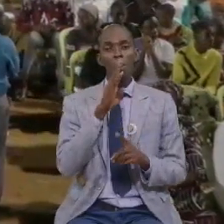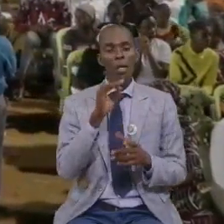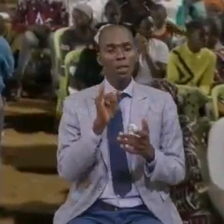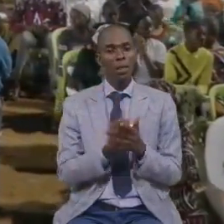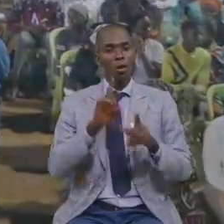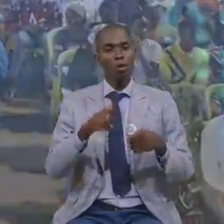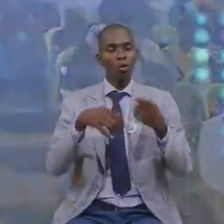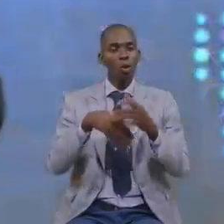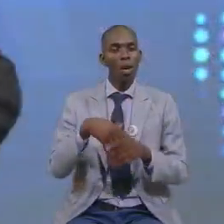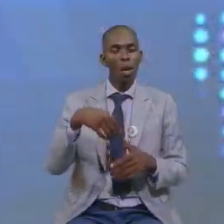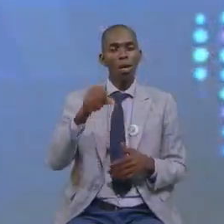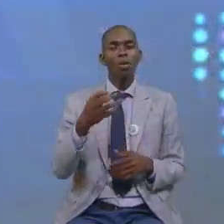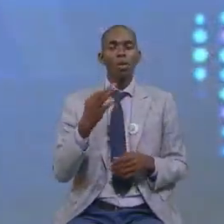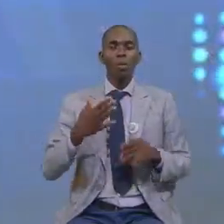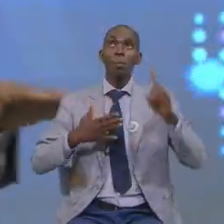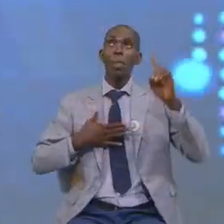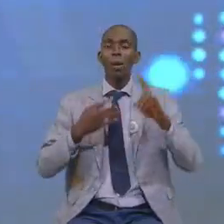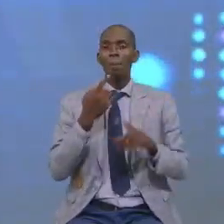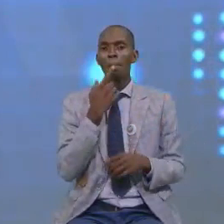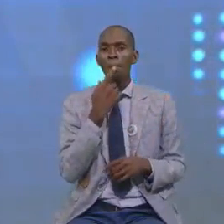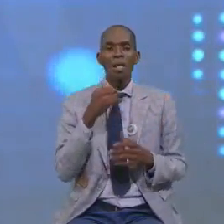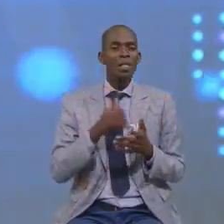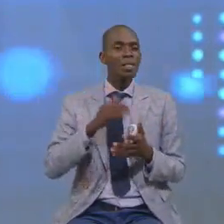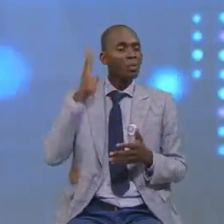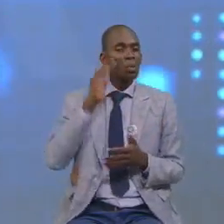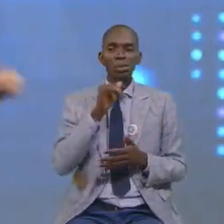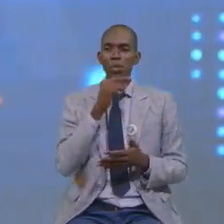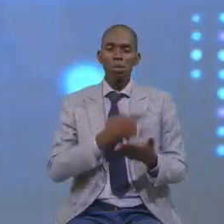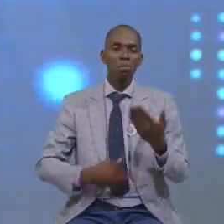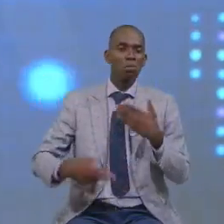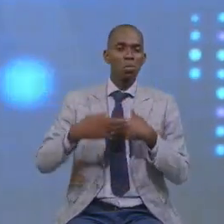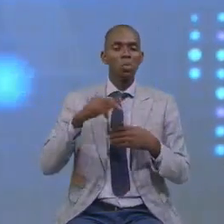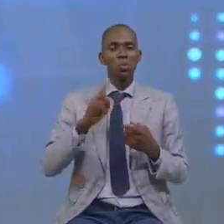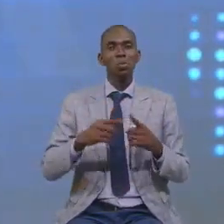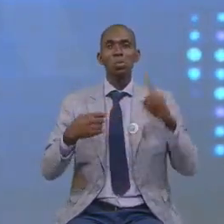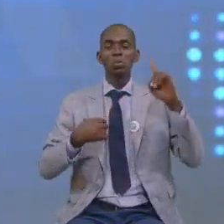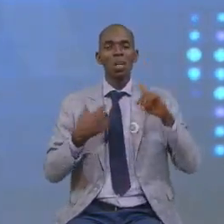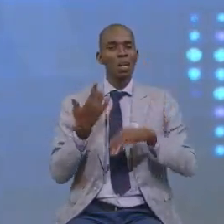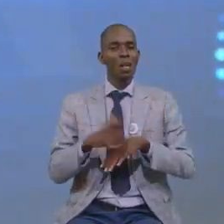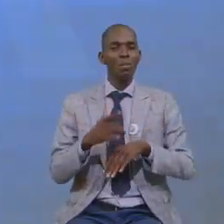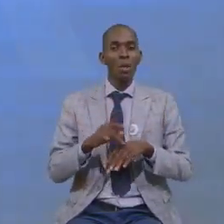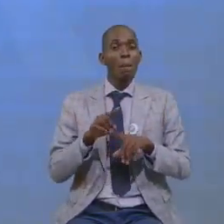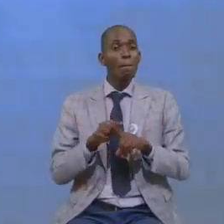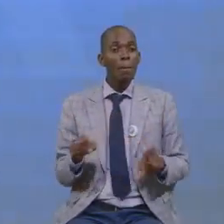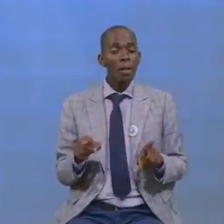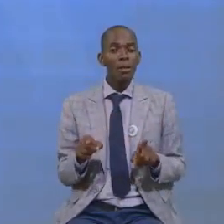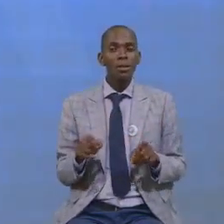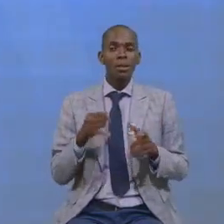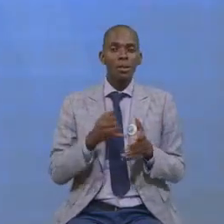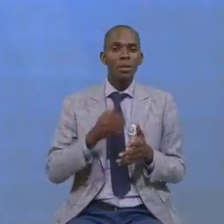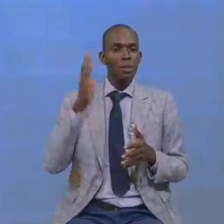forth out of my mouth. It shall not return unto me void, but it